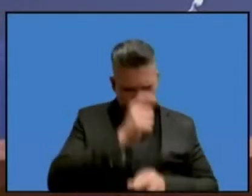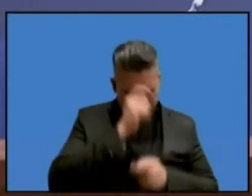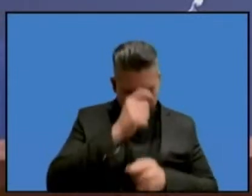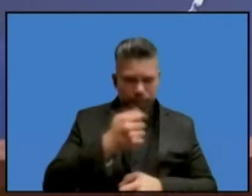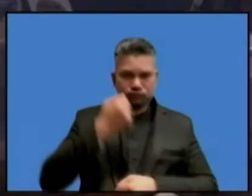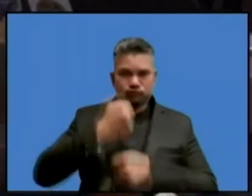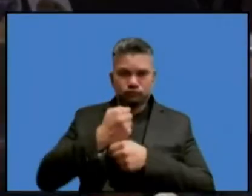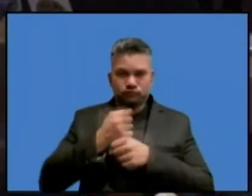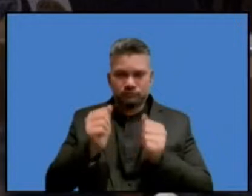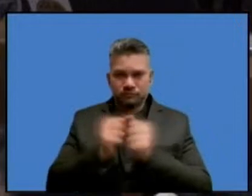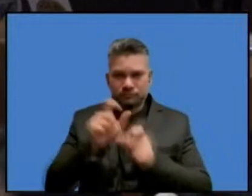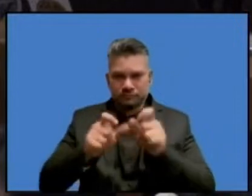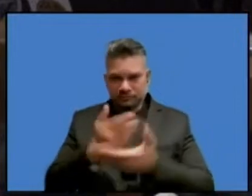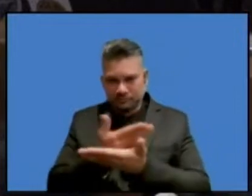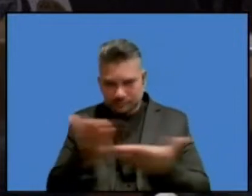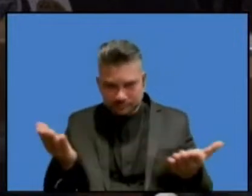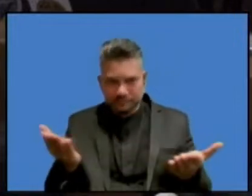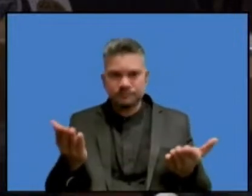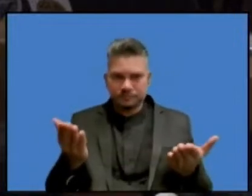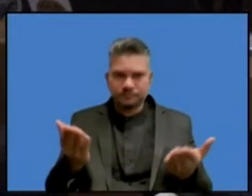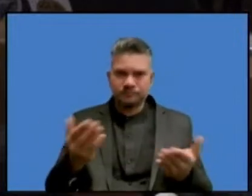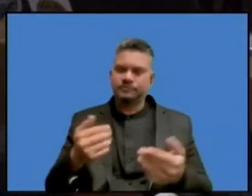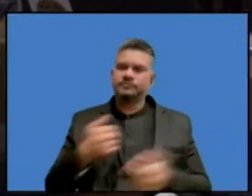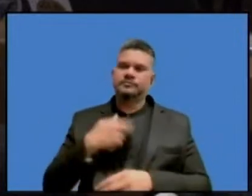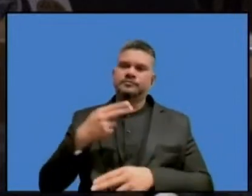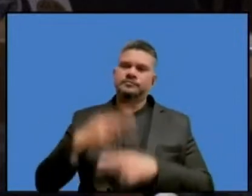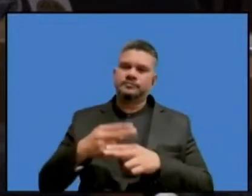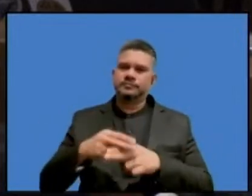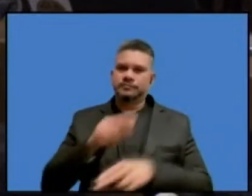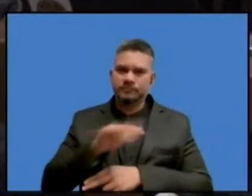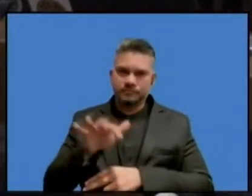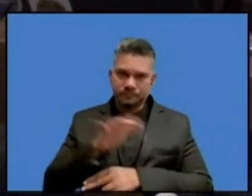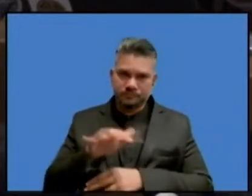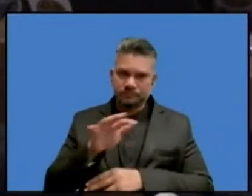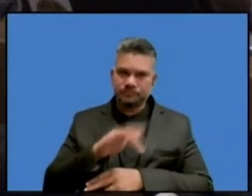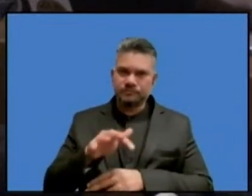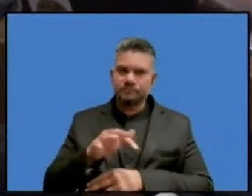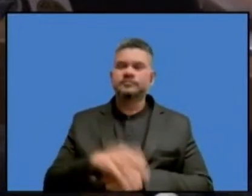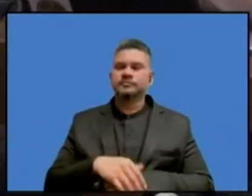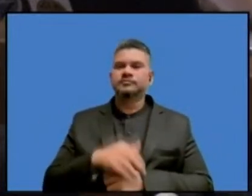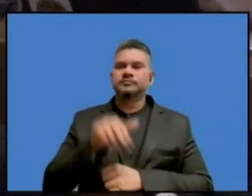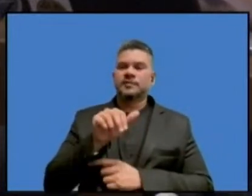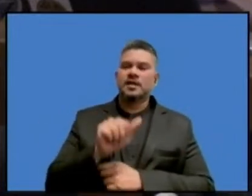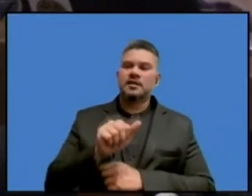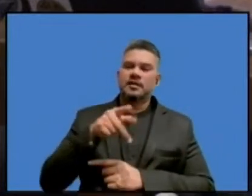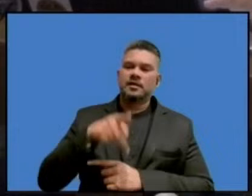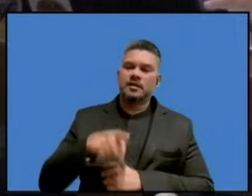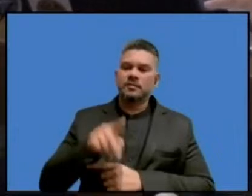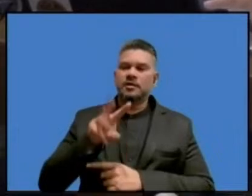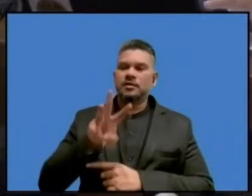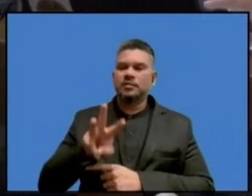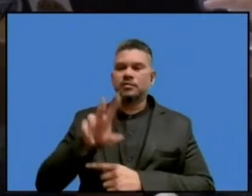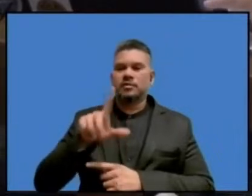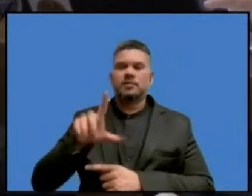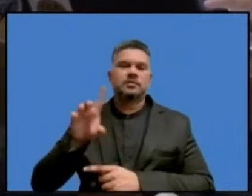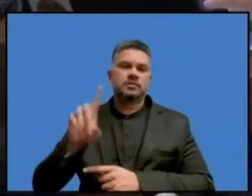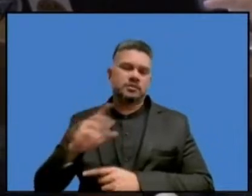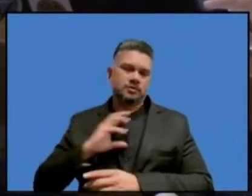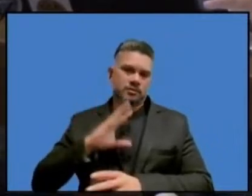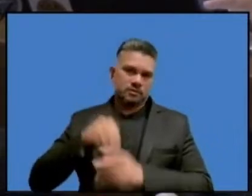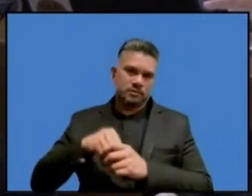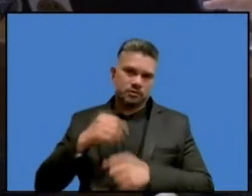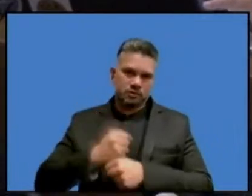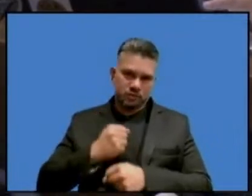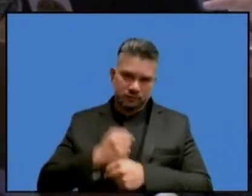Utami, representing Solidaritas Perempuan Sebelah Lampung, member of EPWLD. Patriarchal structure coupled with